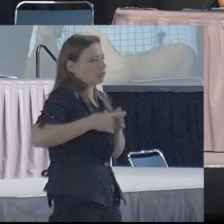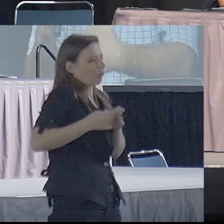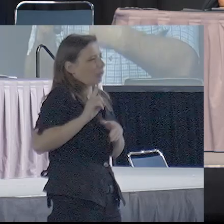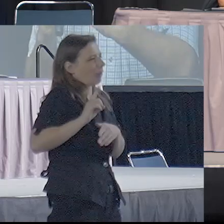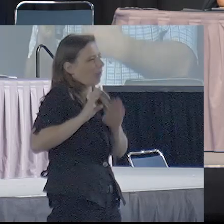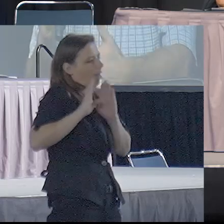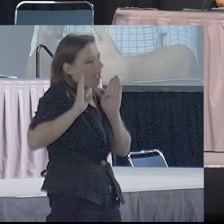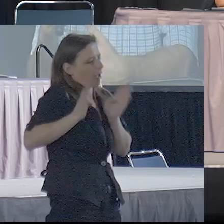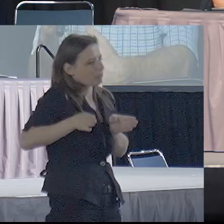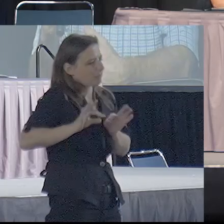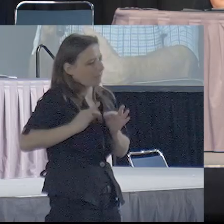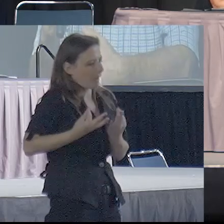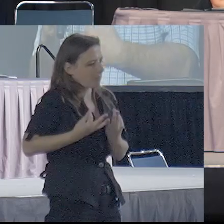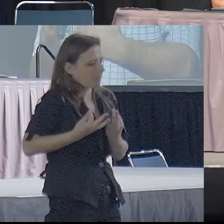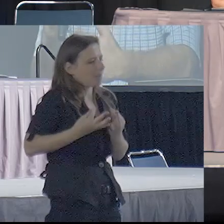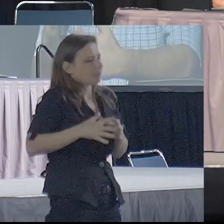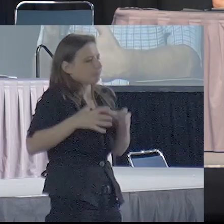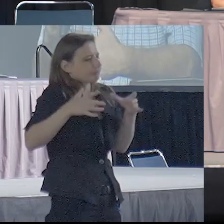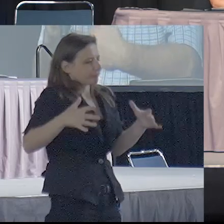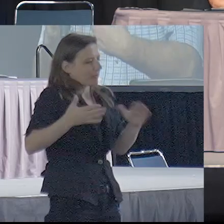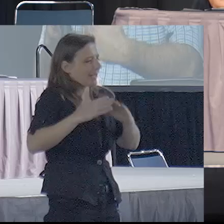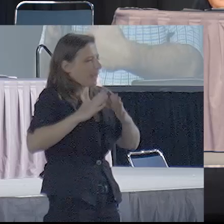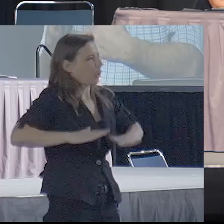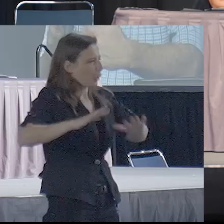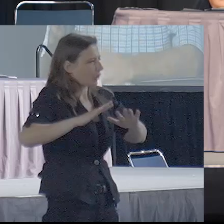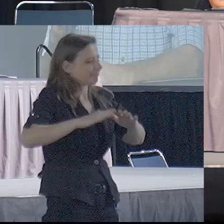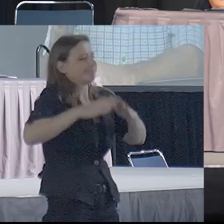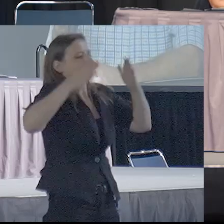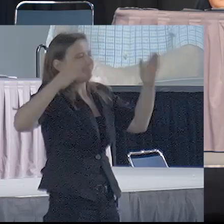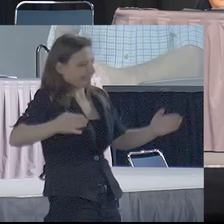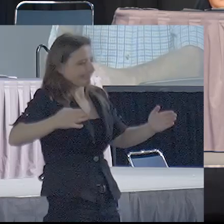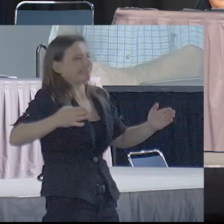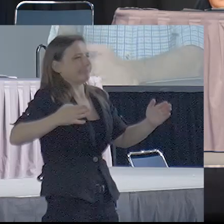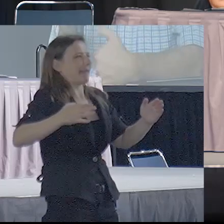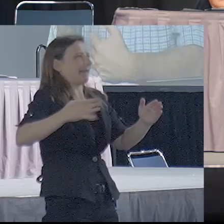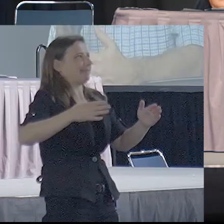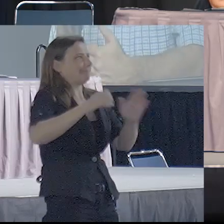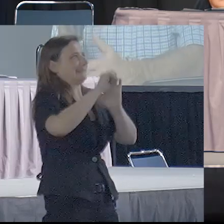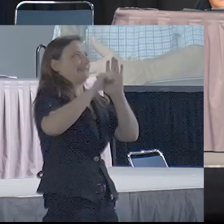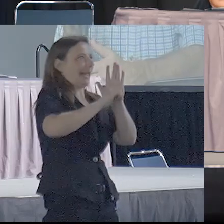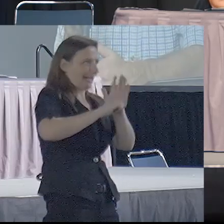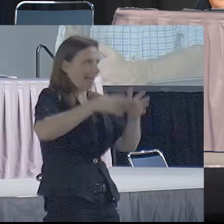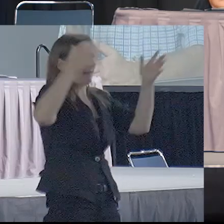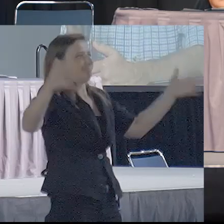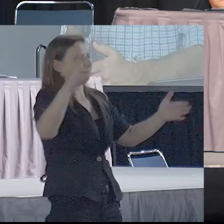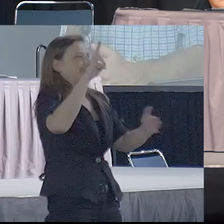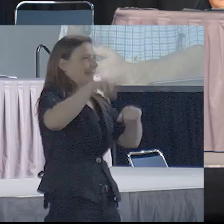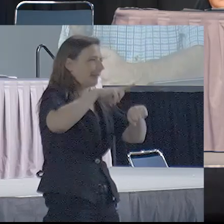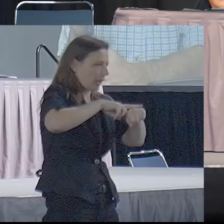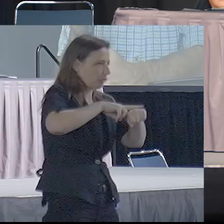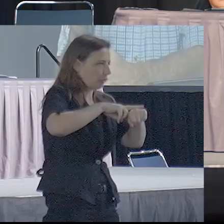household, and then up to the neighborhood level, up to the community level, state, national. And at each one of those levels,